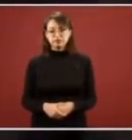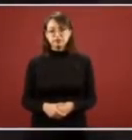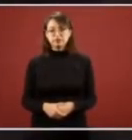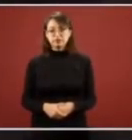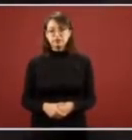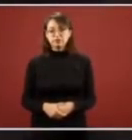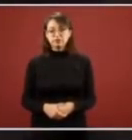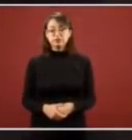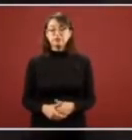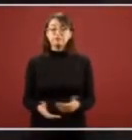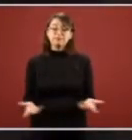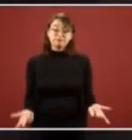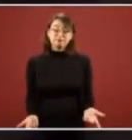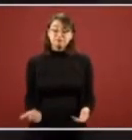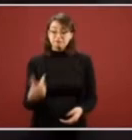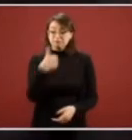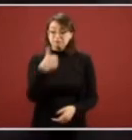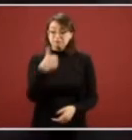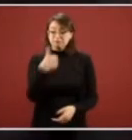alentar a todos.